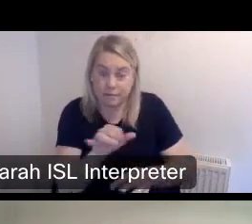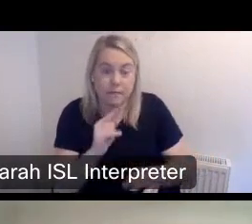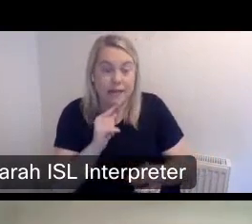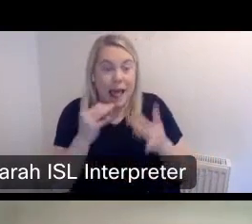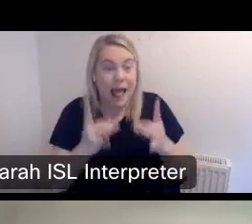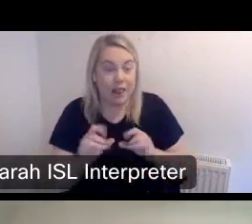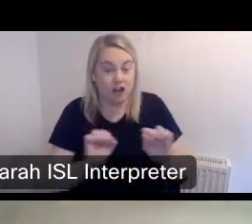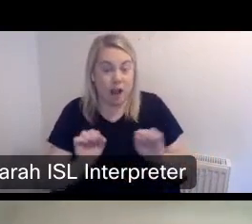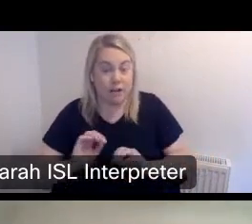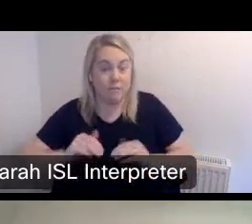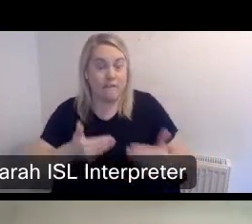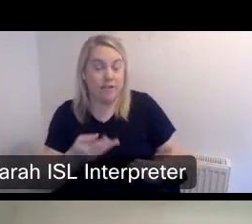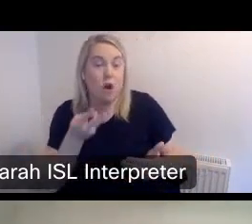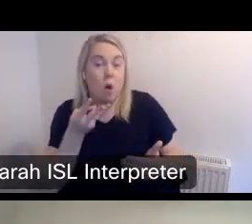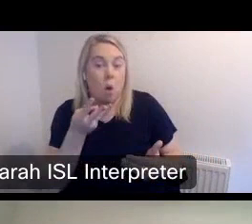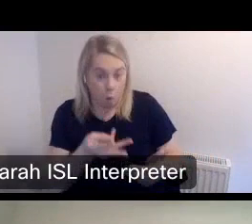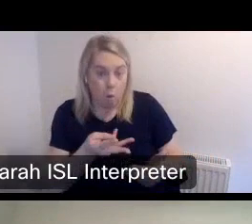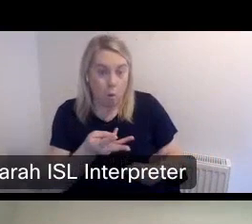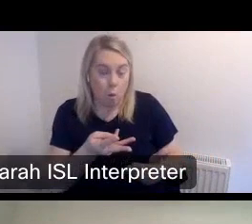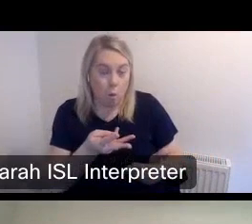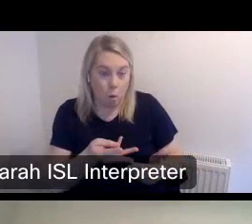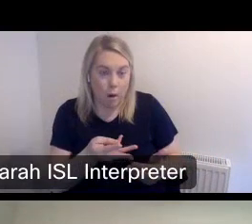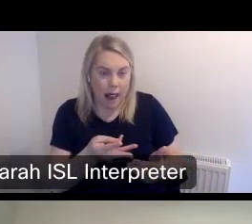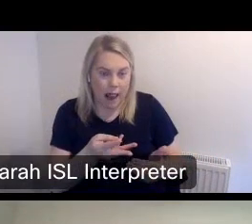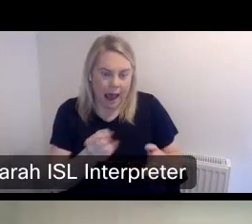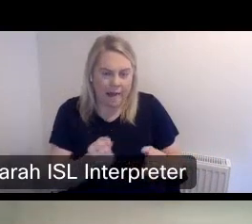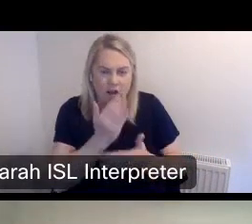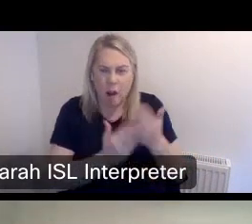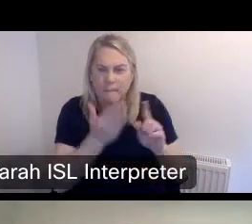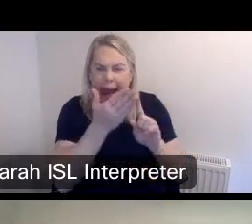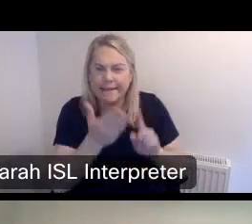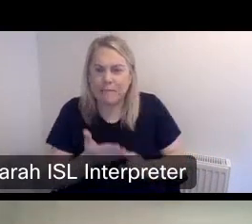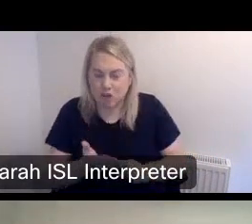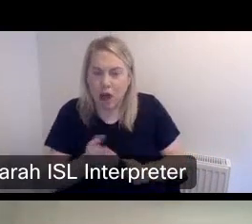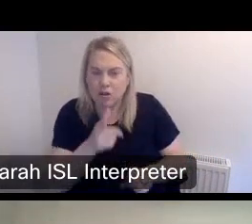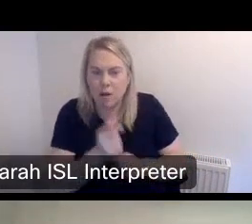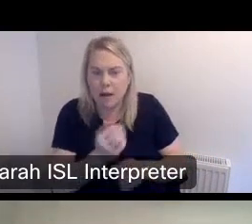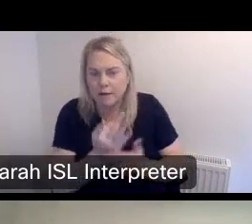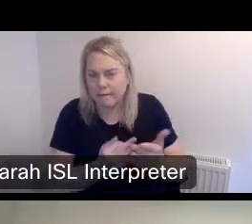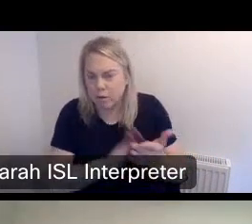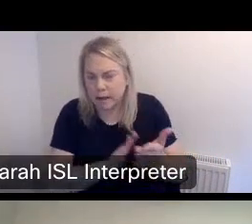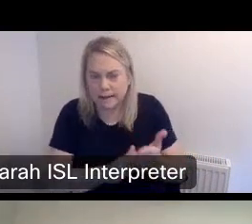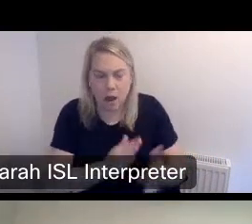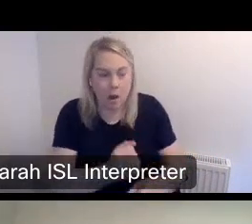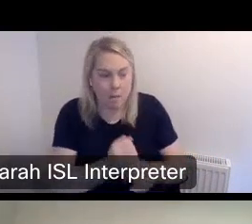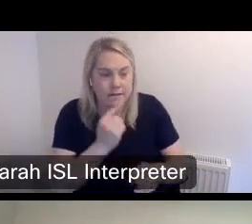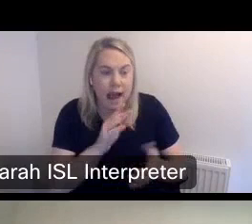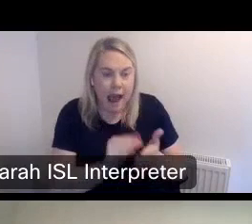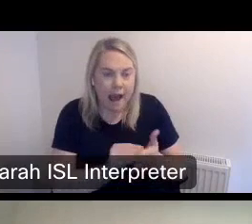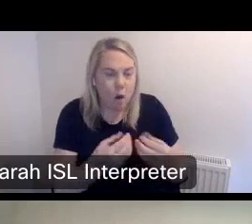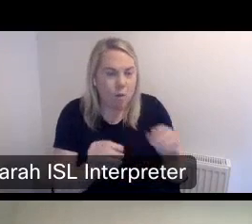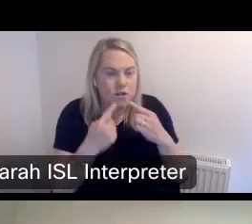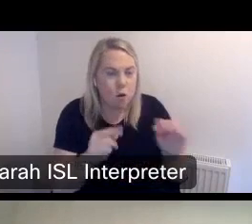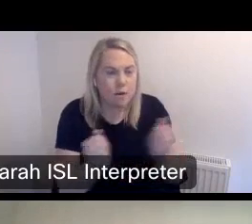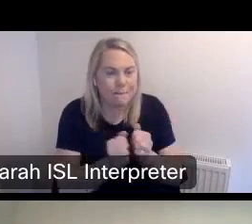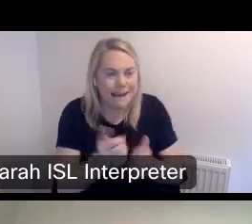shall, subject to a couple of the exemptions, which I'll touch on in a minute, hold a notifiable incident disclosure meeting in